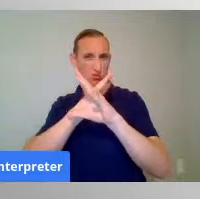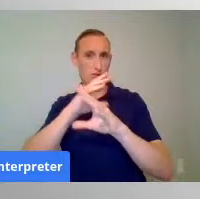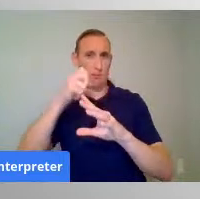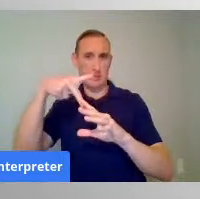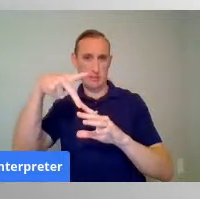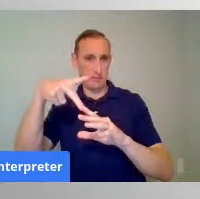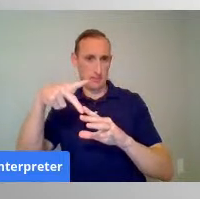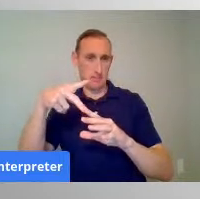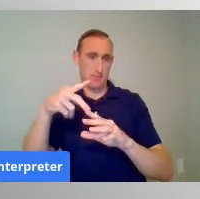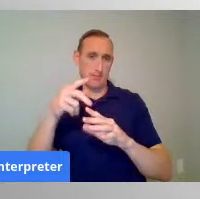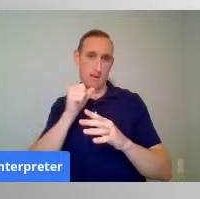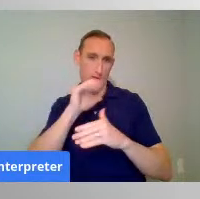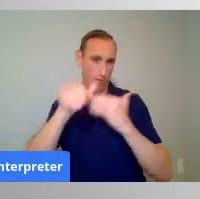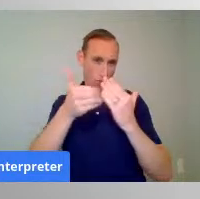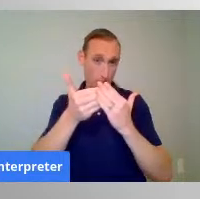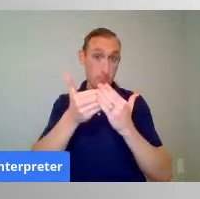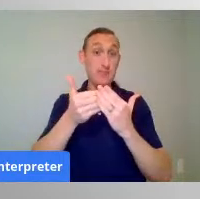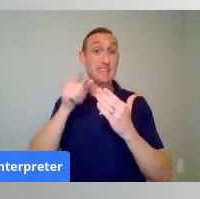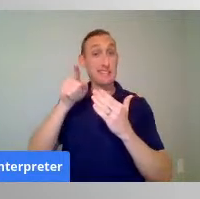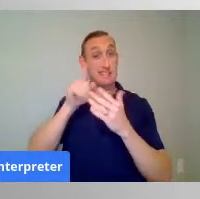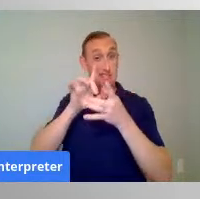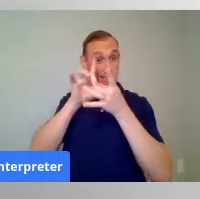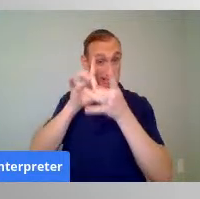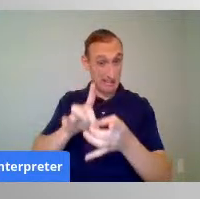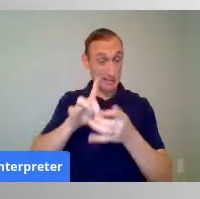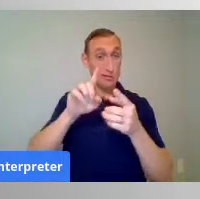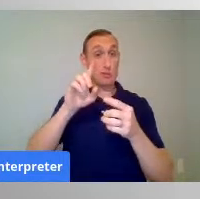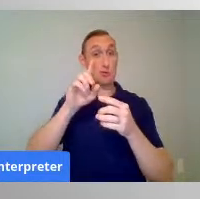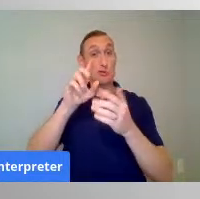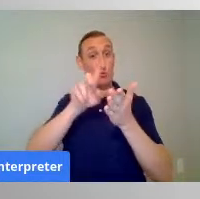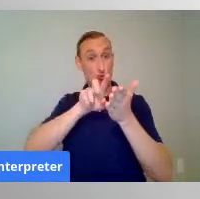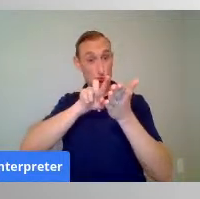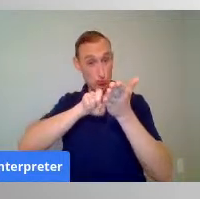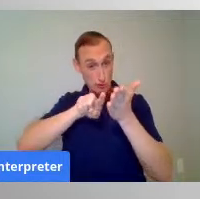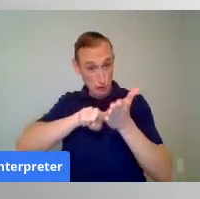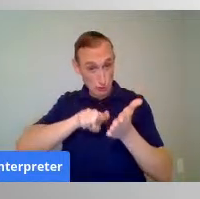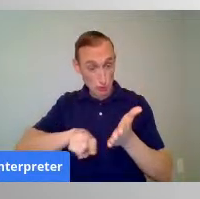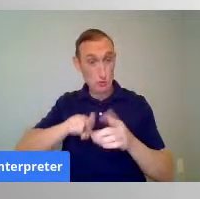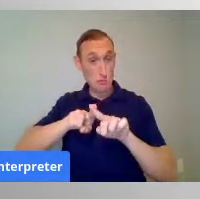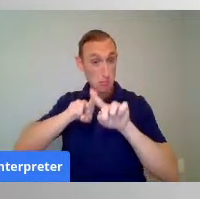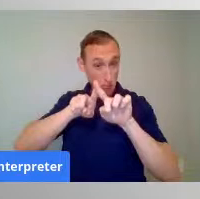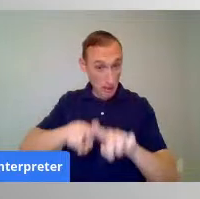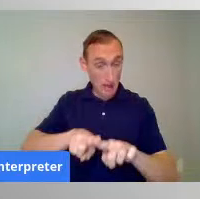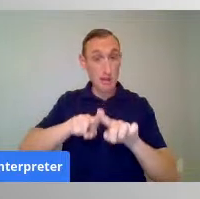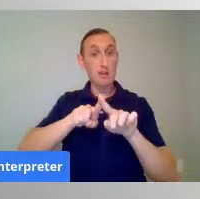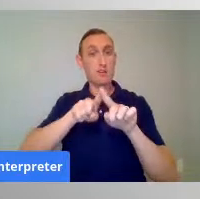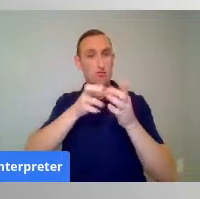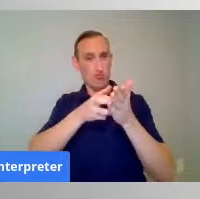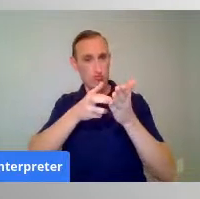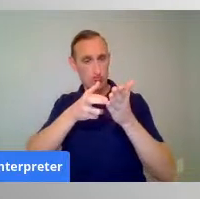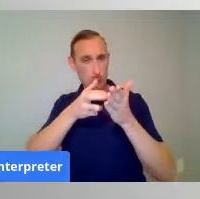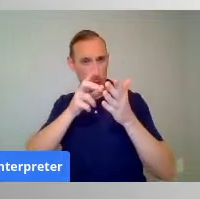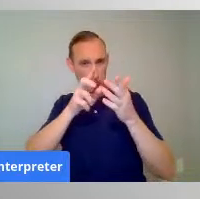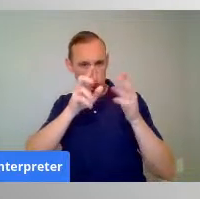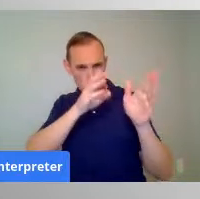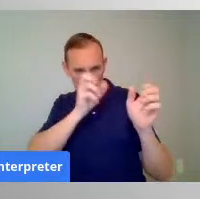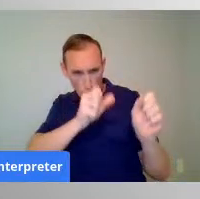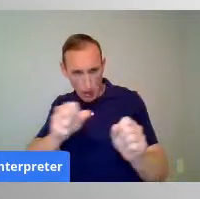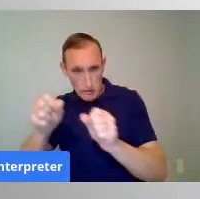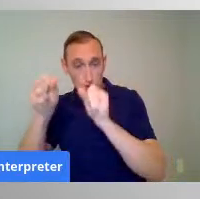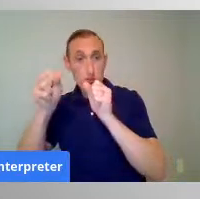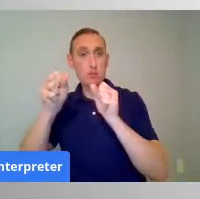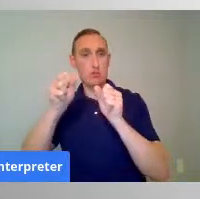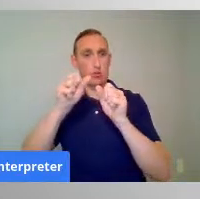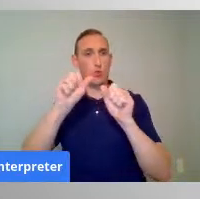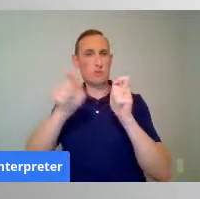is always tied to research-based instructional strategies and target funding to the areas of need with a very specific focus.